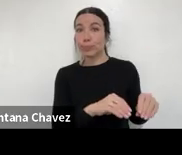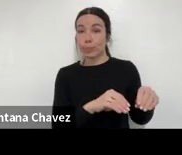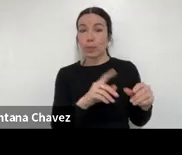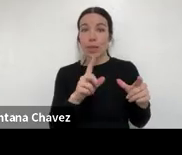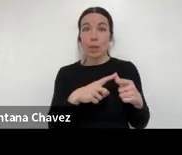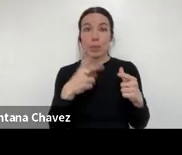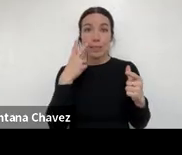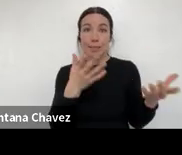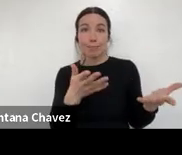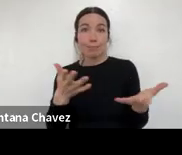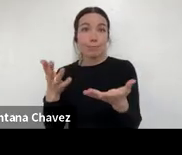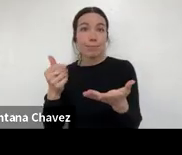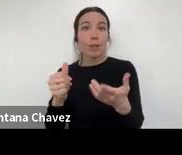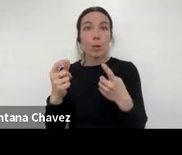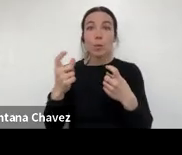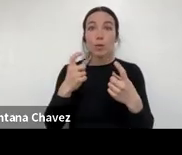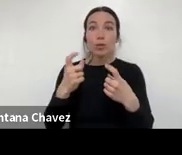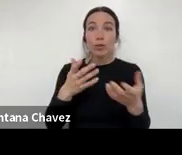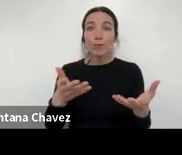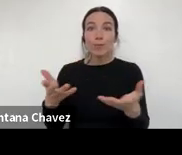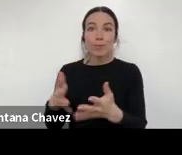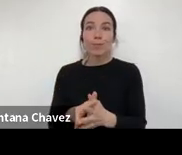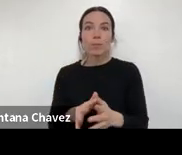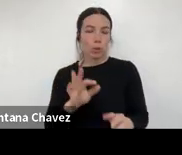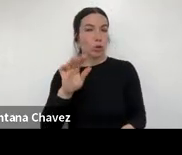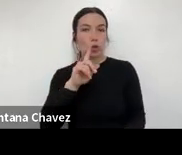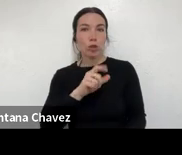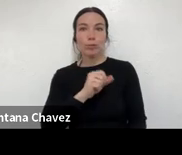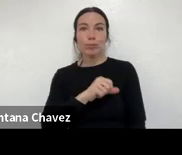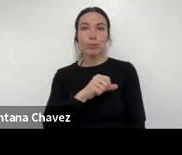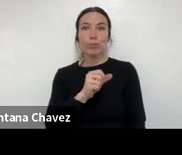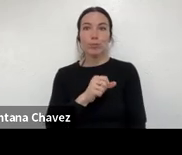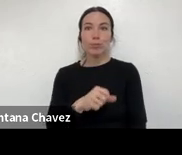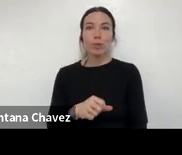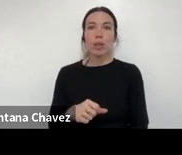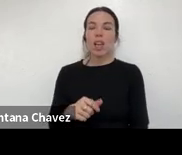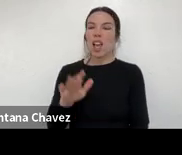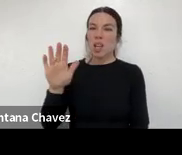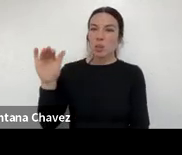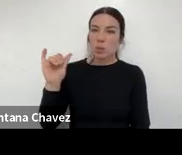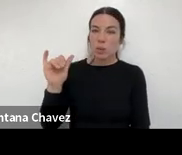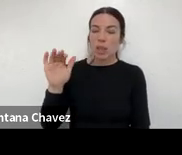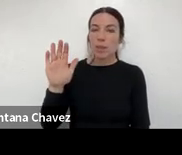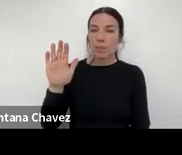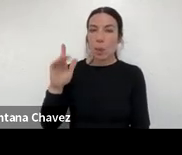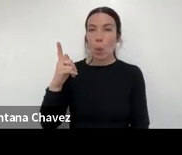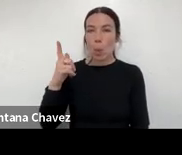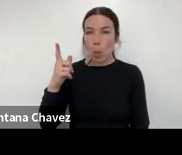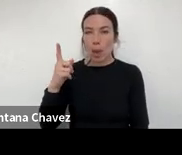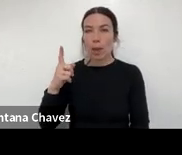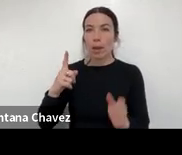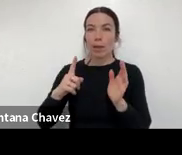can see if there's anybody that wants to ask us anything. Absolutely. Perfect. Yeah, I just wanted to reiterate that you can, I'm